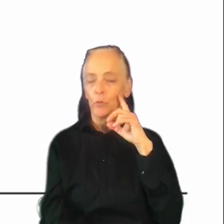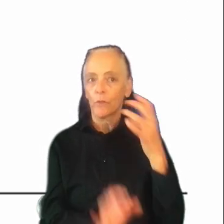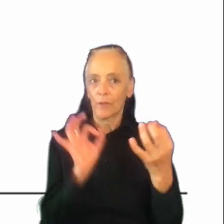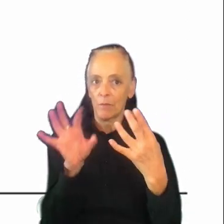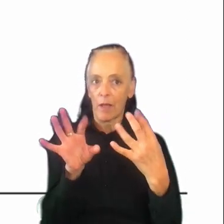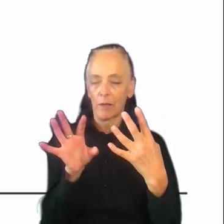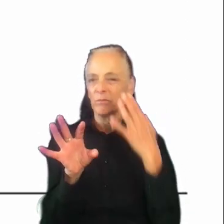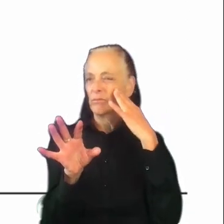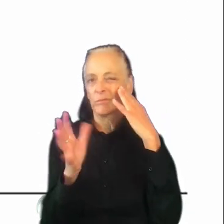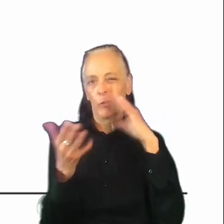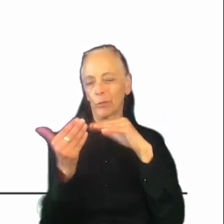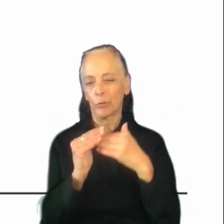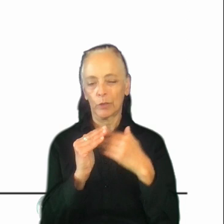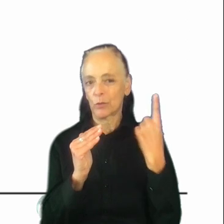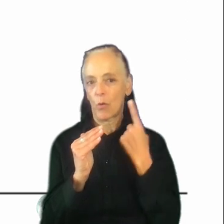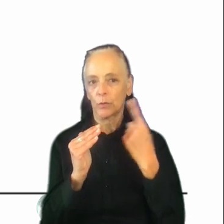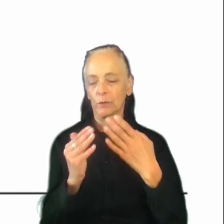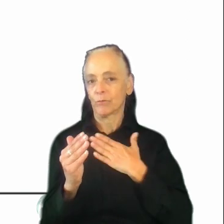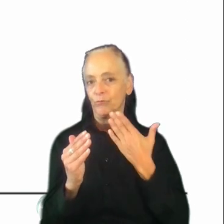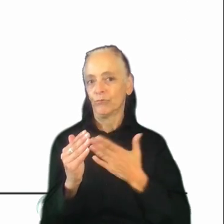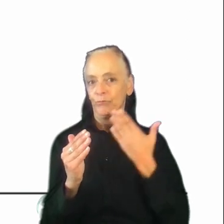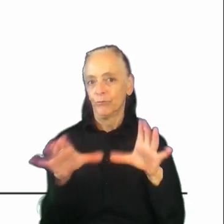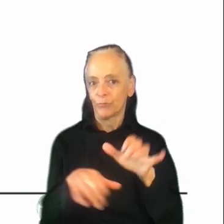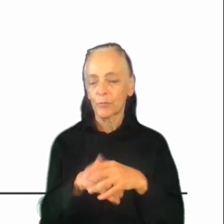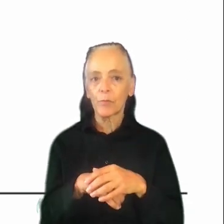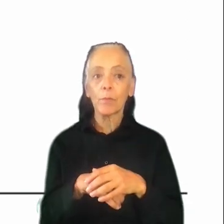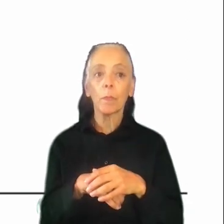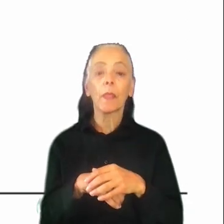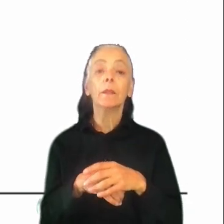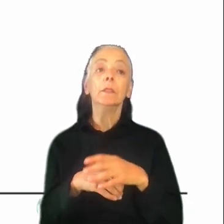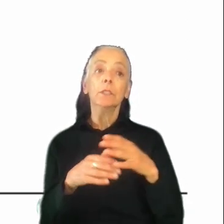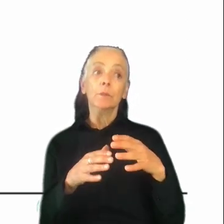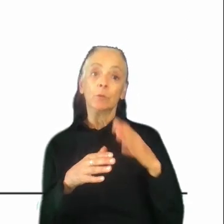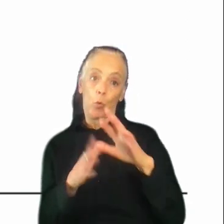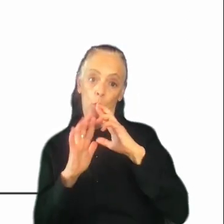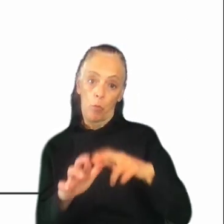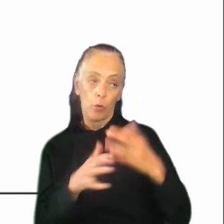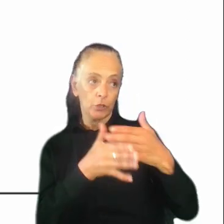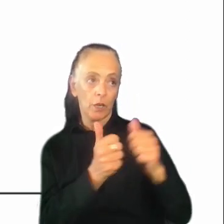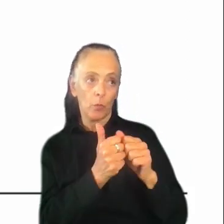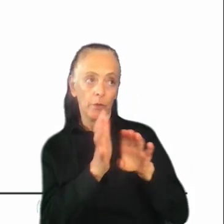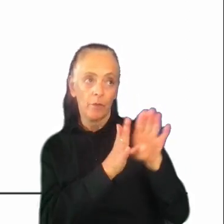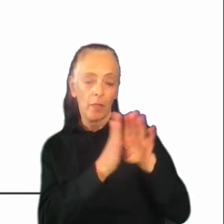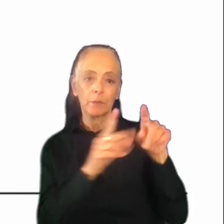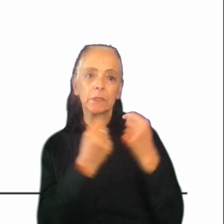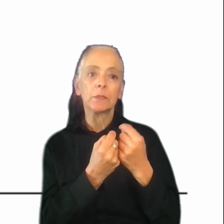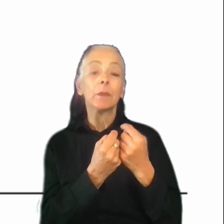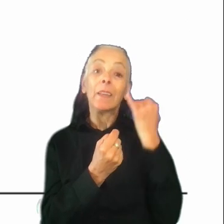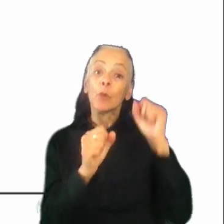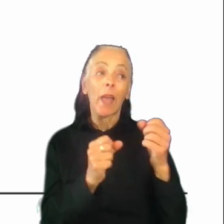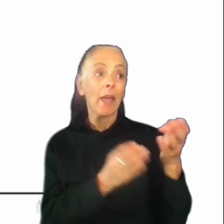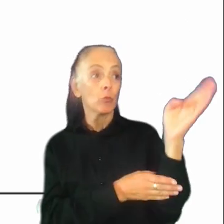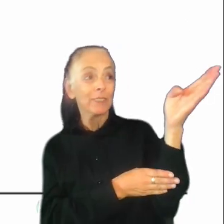this you want to share your report with the development team if you are able to present it live again